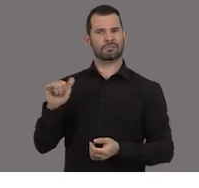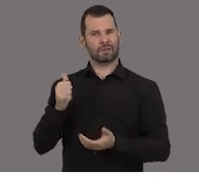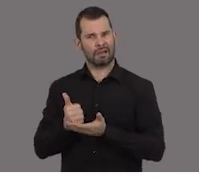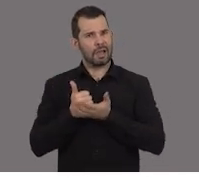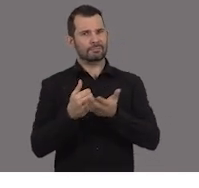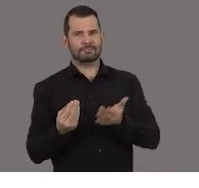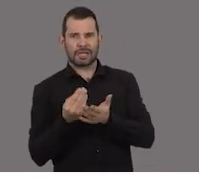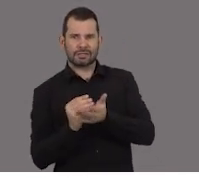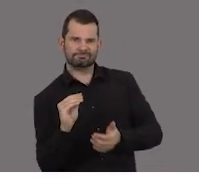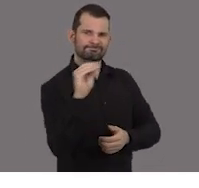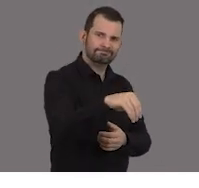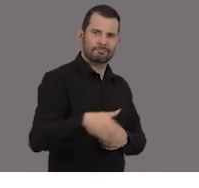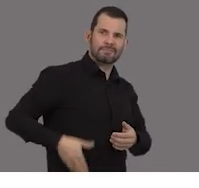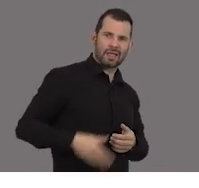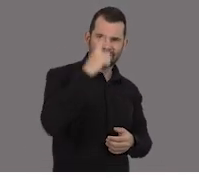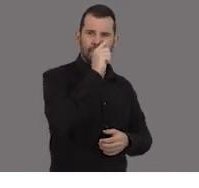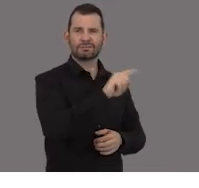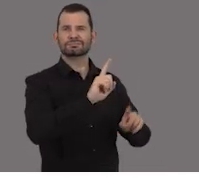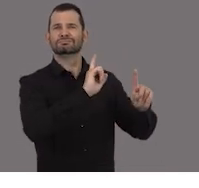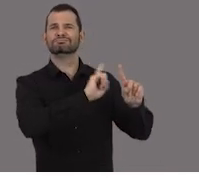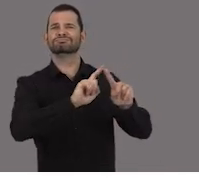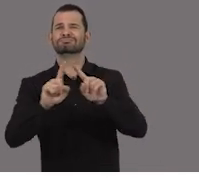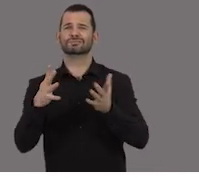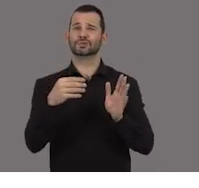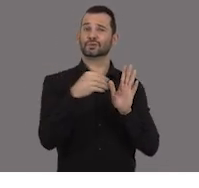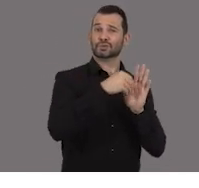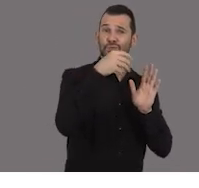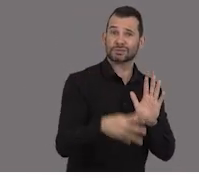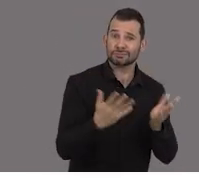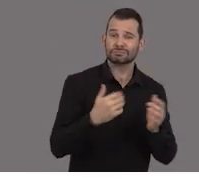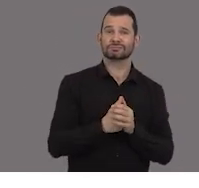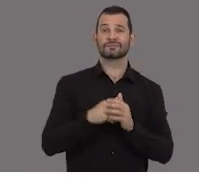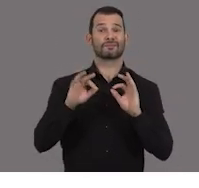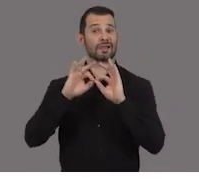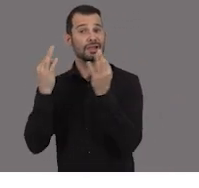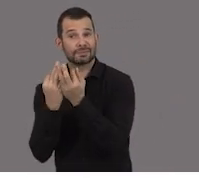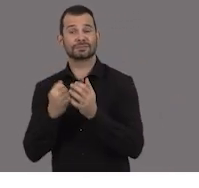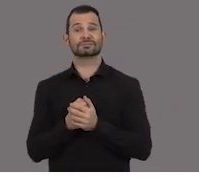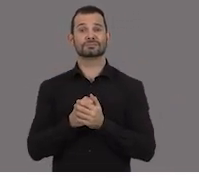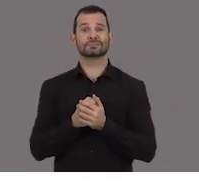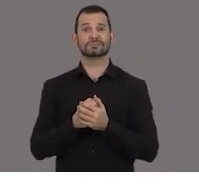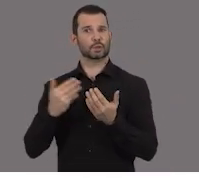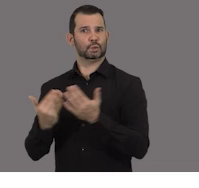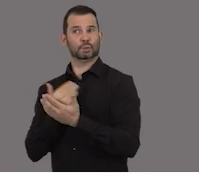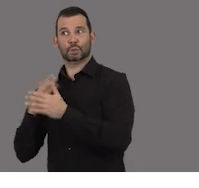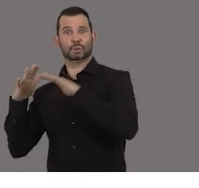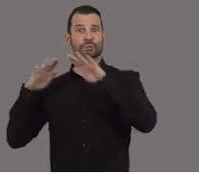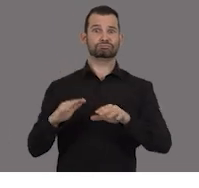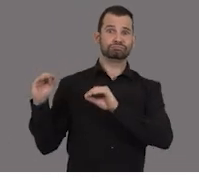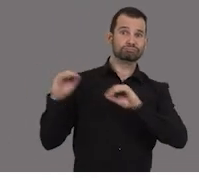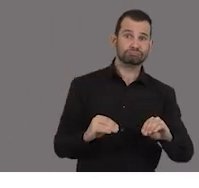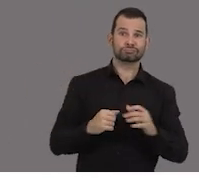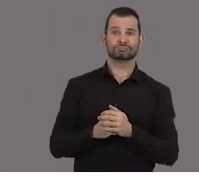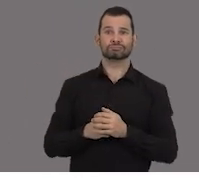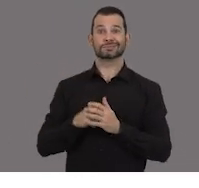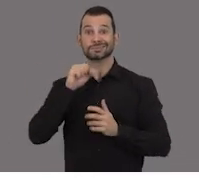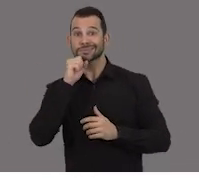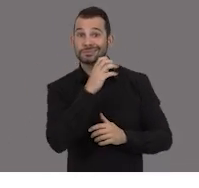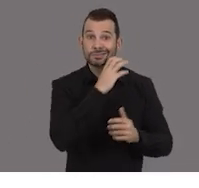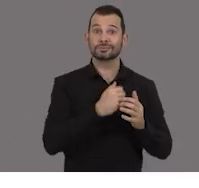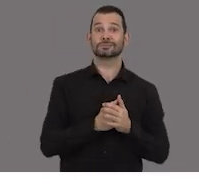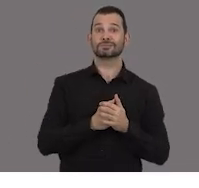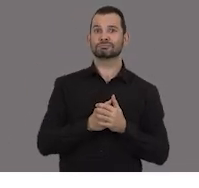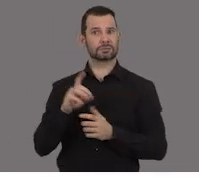we pay in Canada also helps put money into the pockets of students, families,